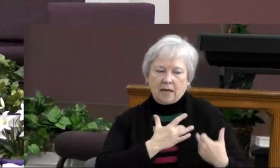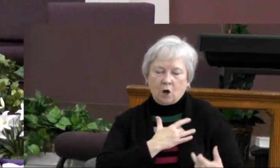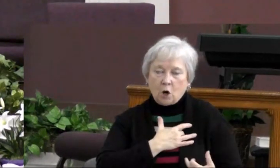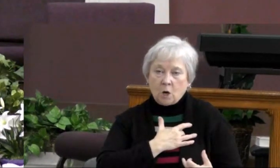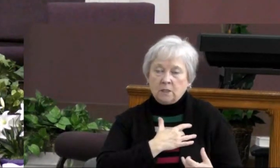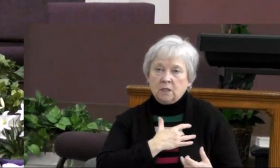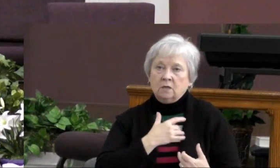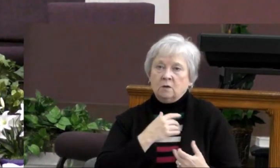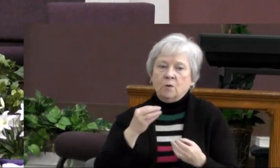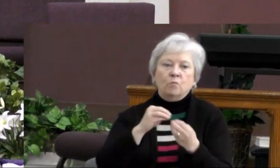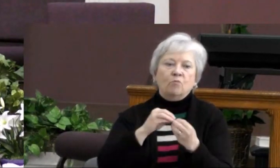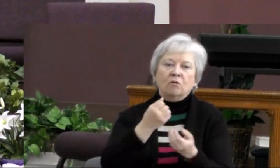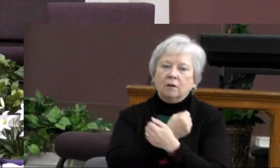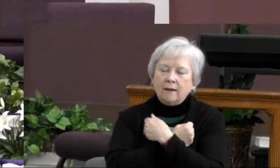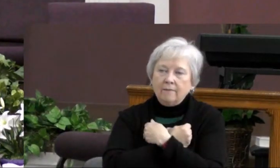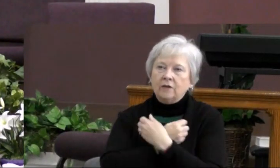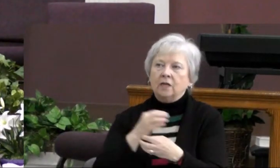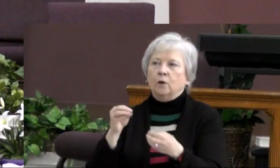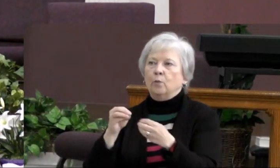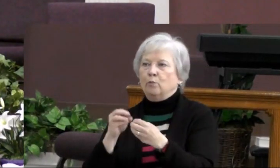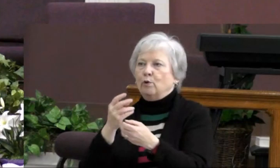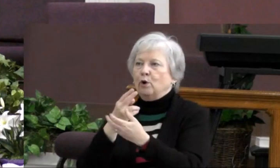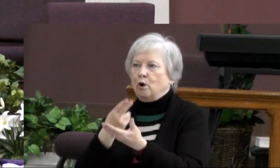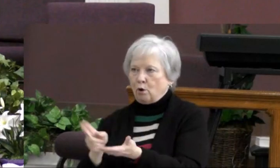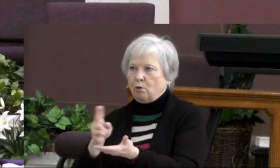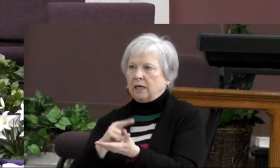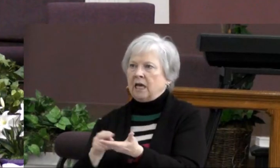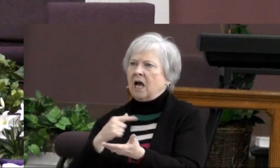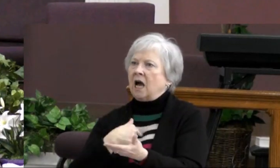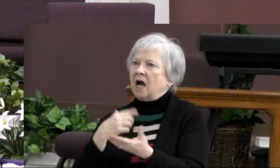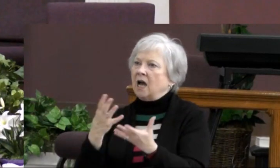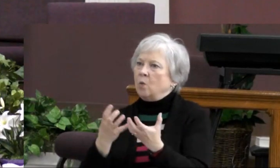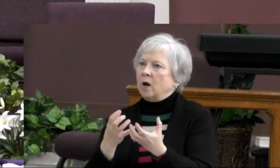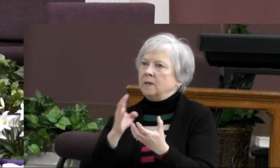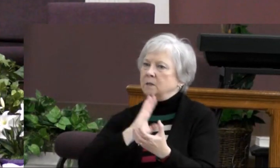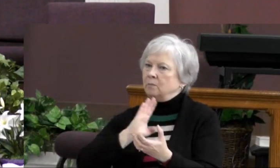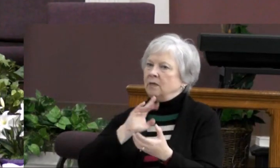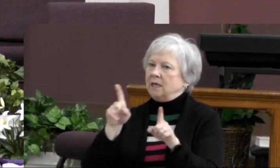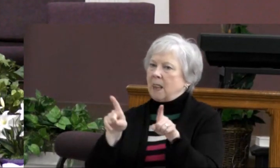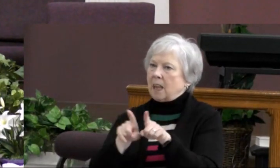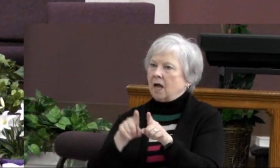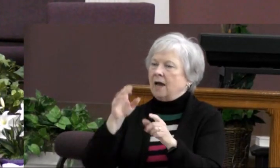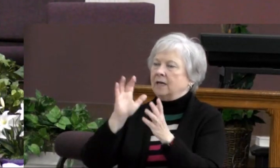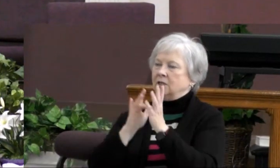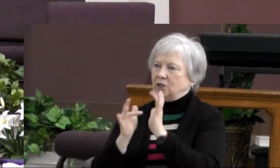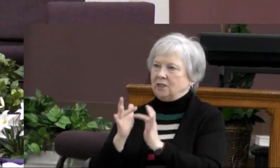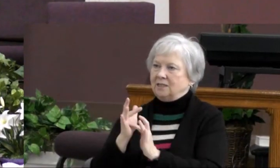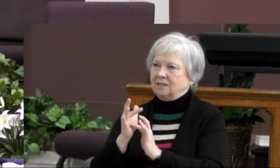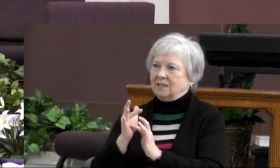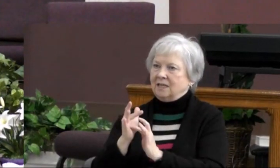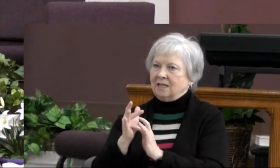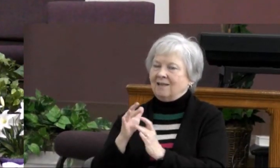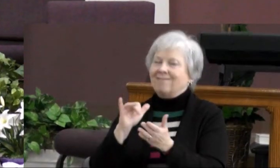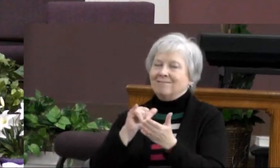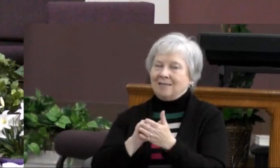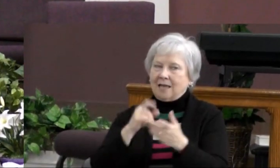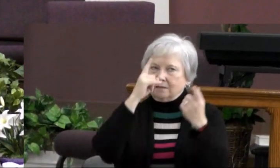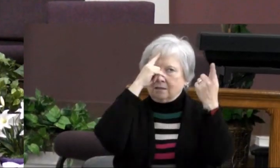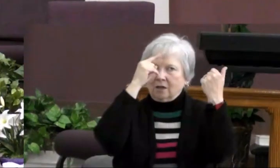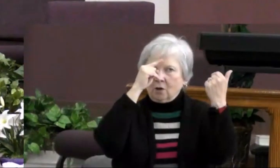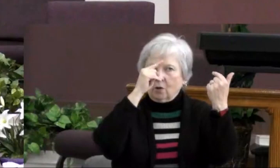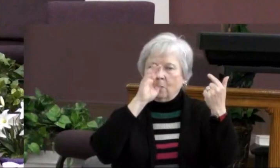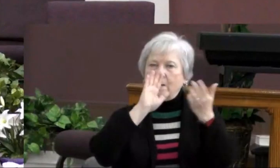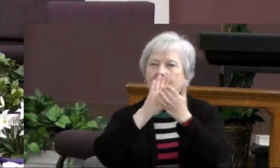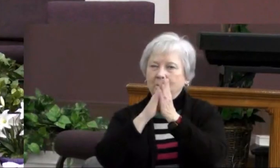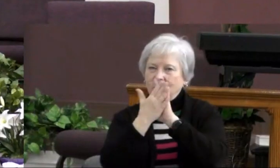be more holy. I want to be like Jesus." That's the goal, obviously, is to be like Jesus. He